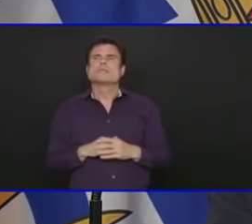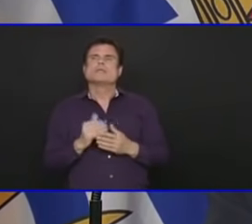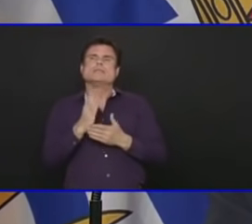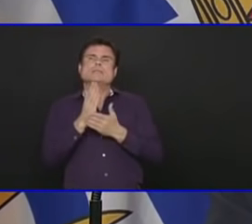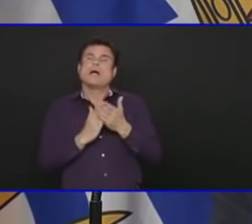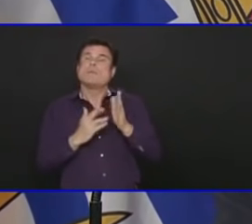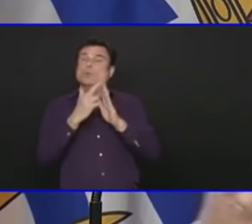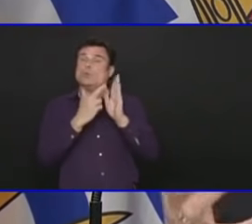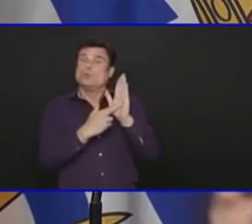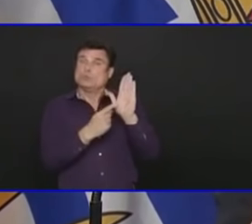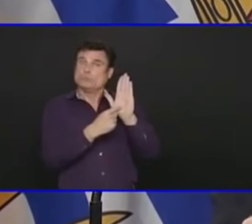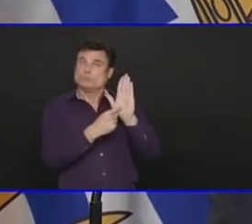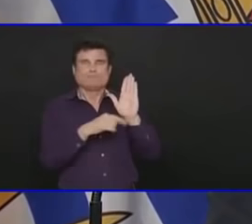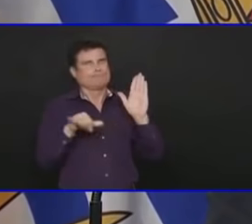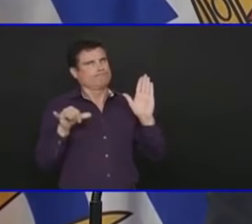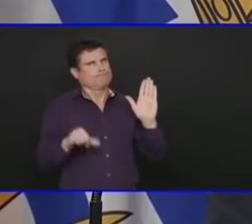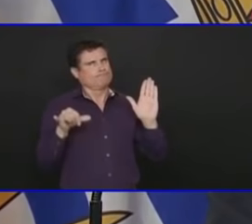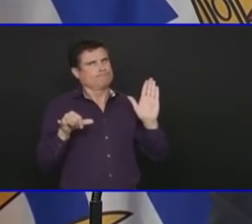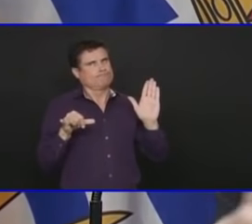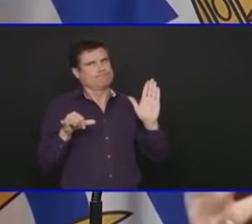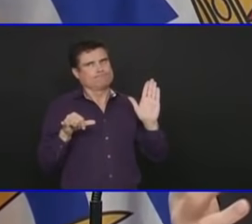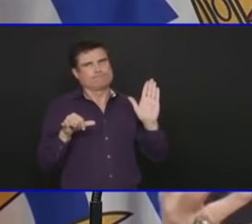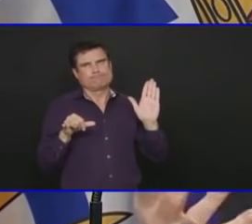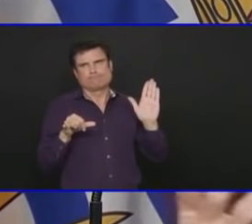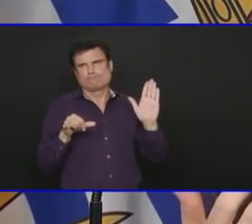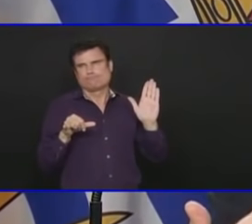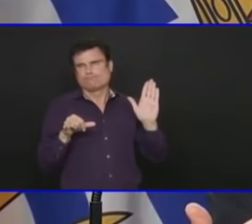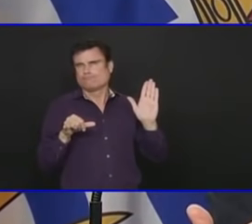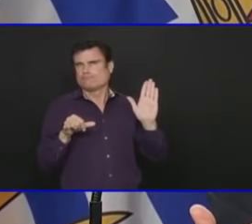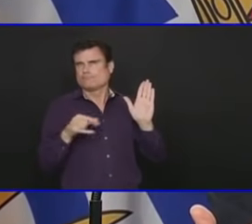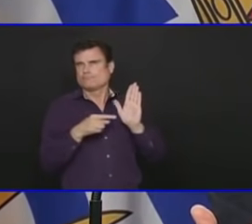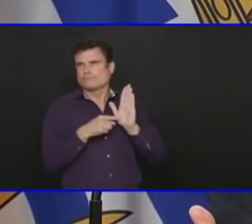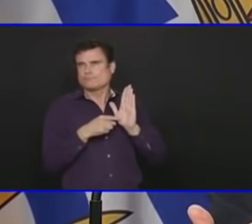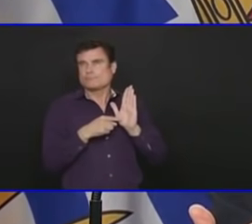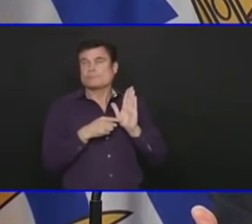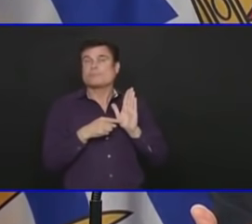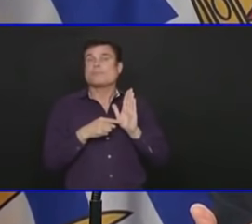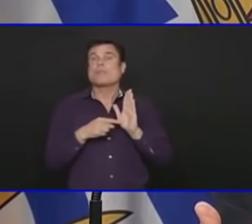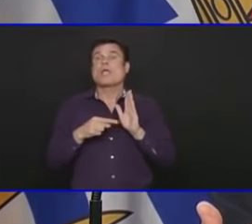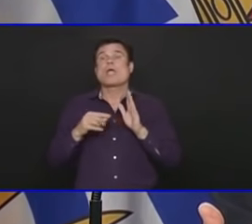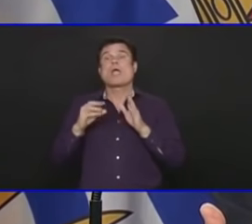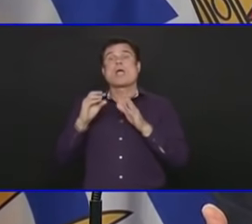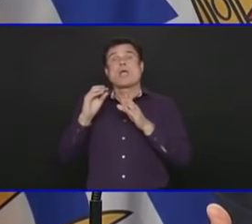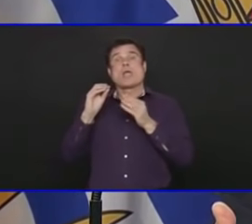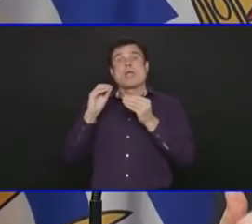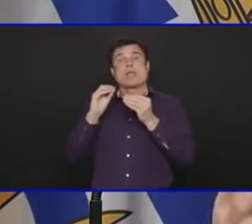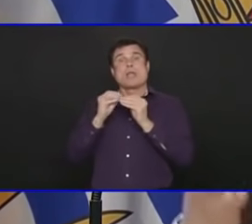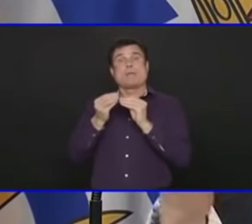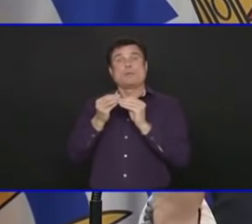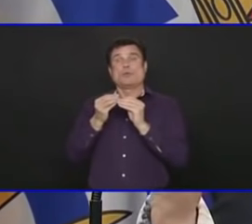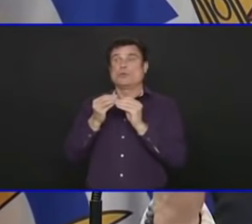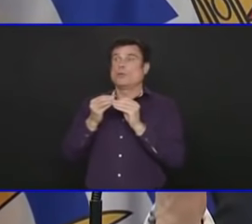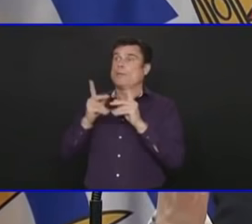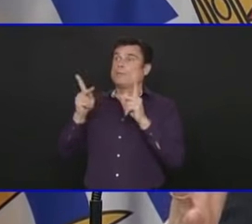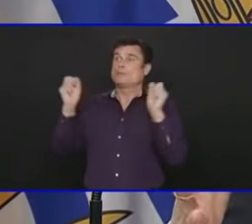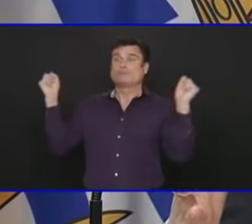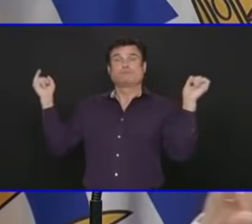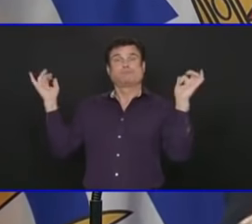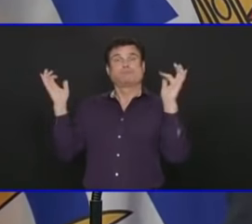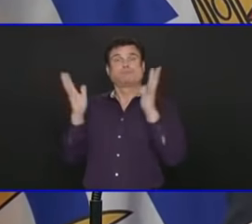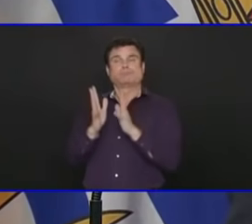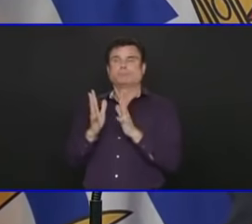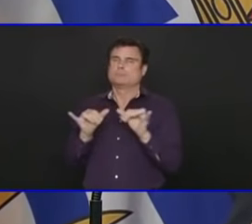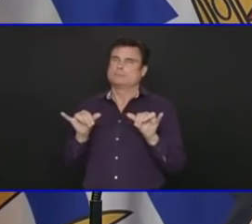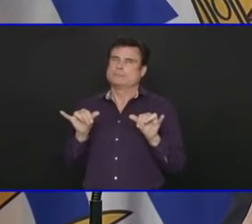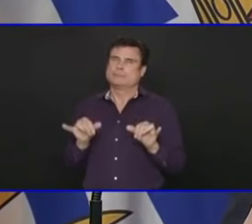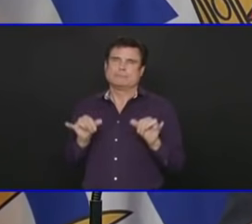who can congregate together. And right now that's at 50. And because we think that we are able